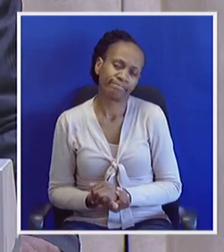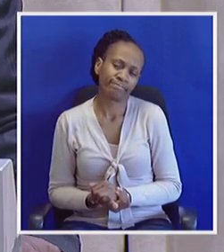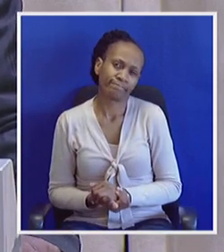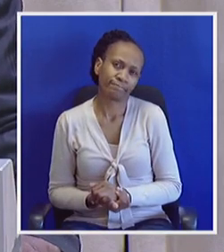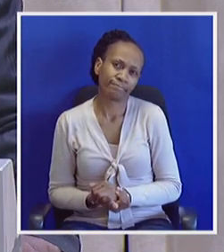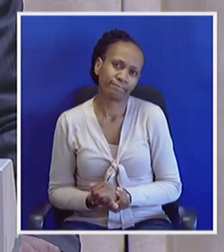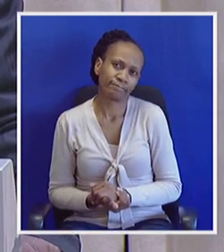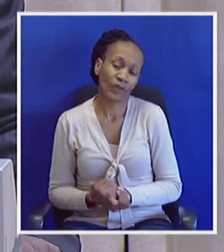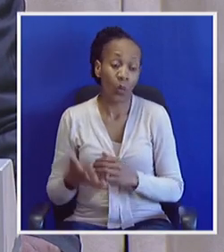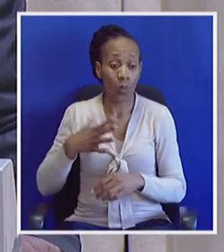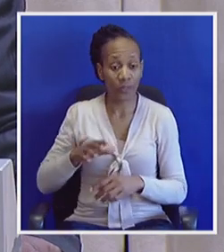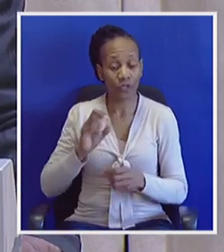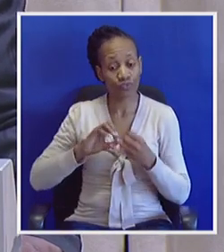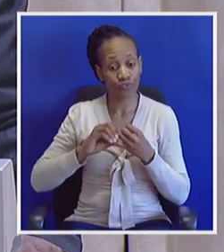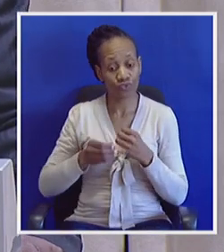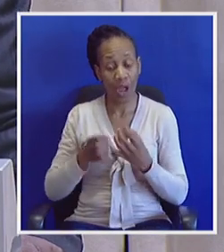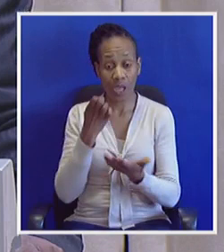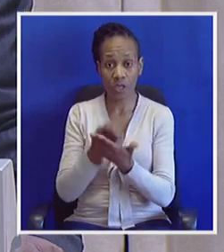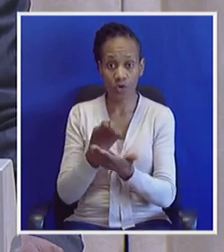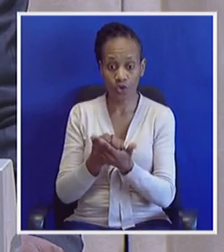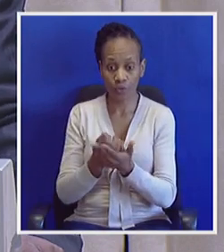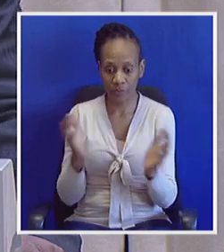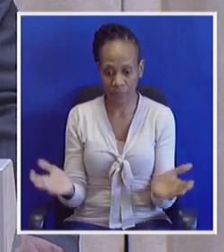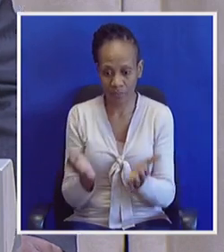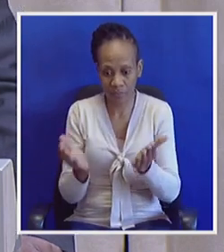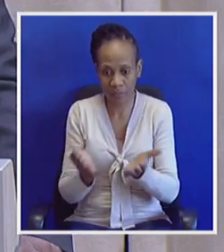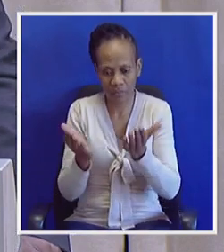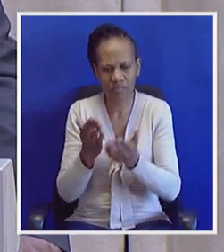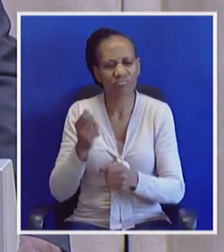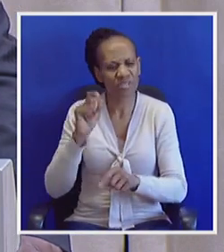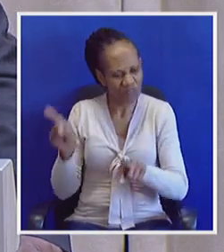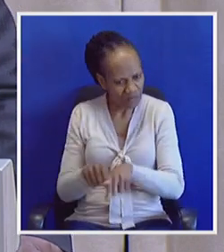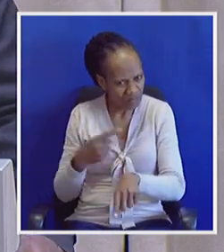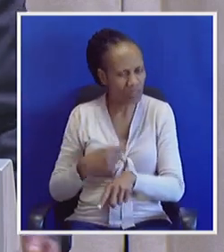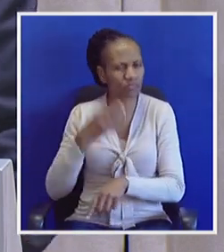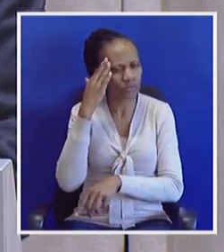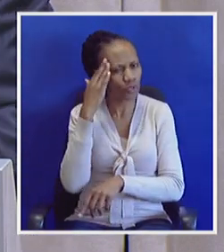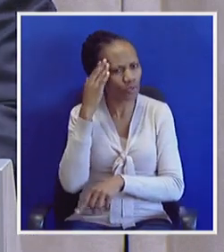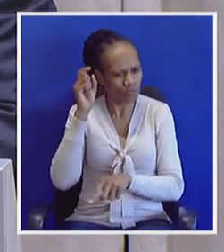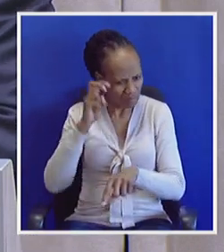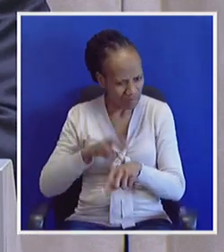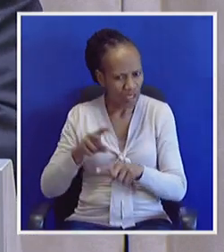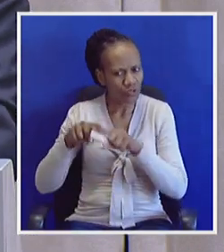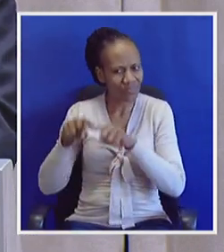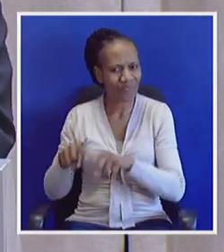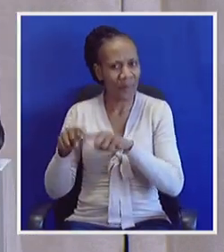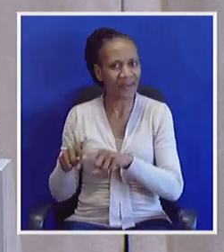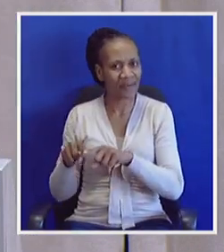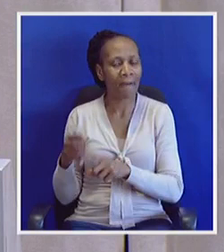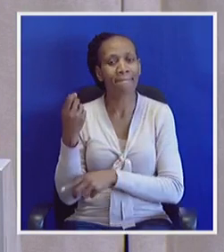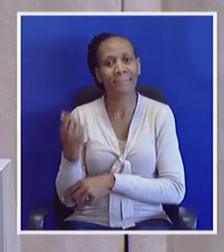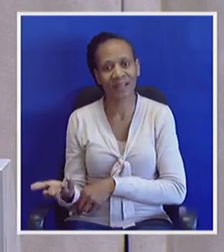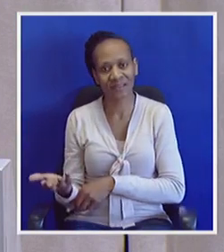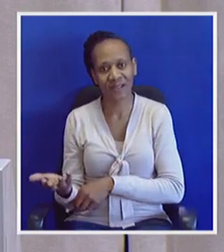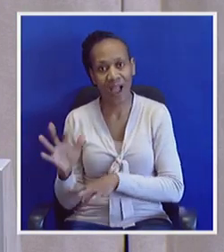mixed economy trajectory, we've always known that there will be times when we rely on capital to achieve